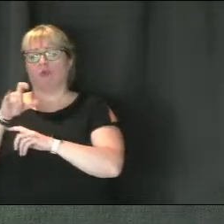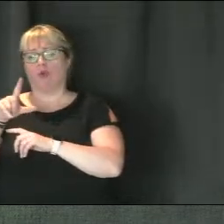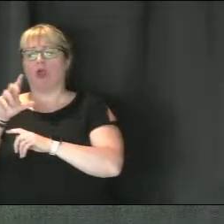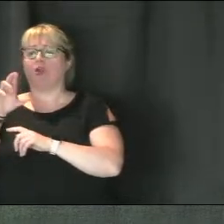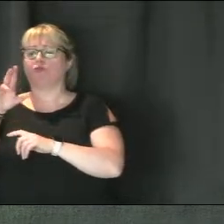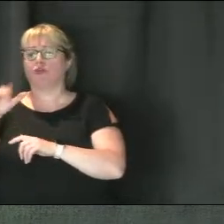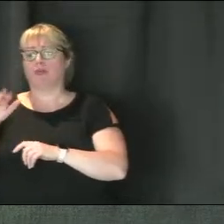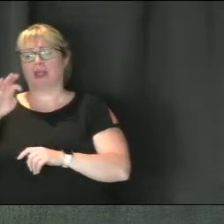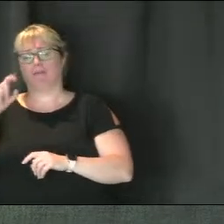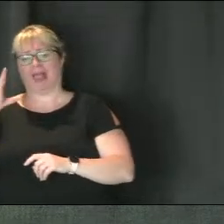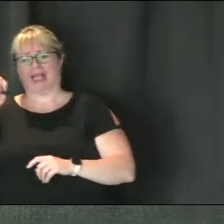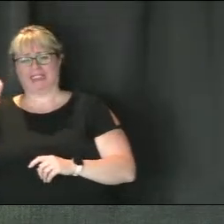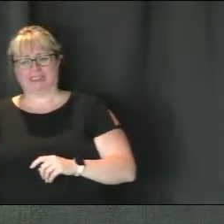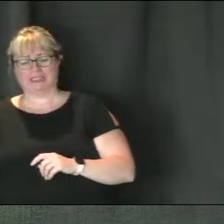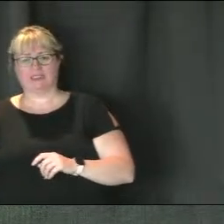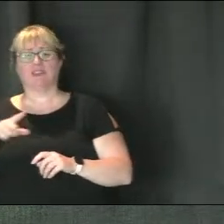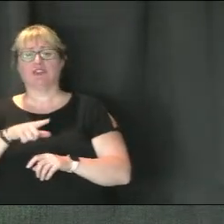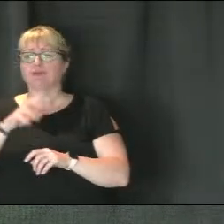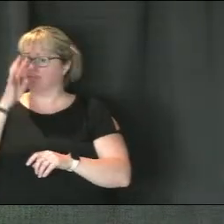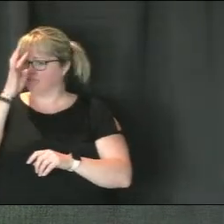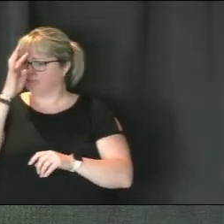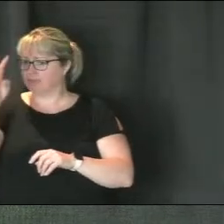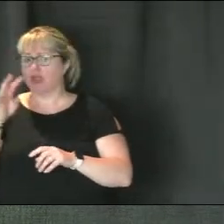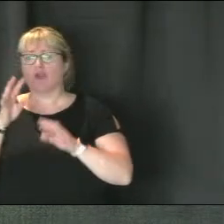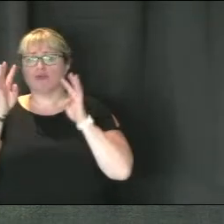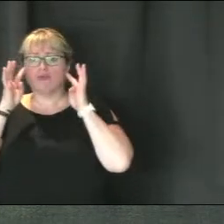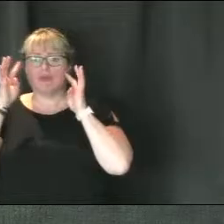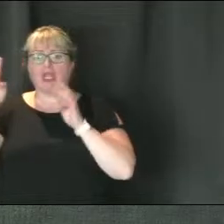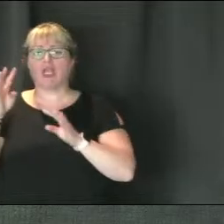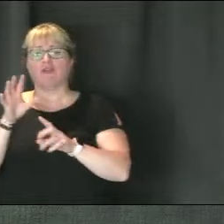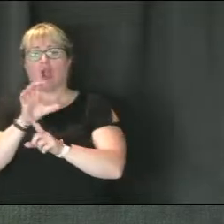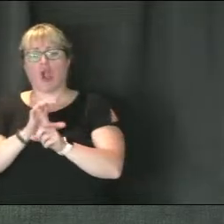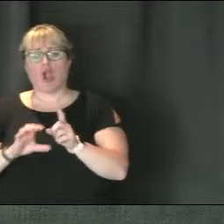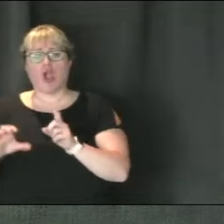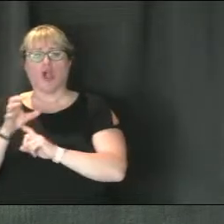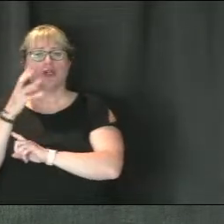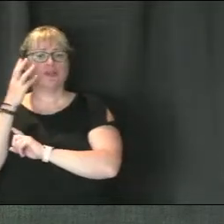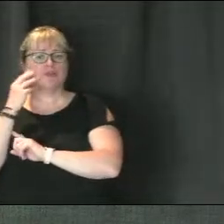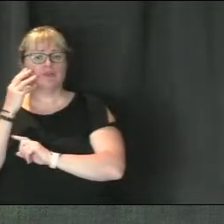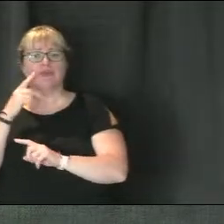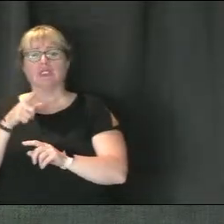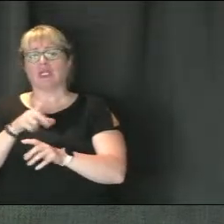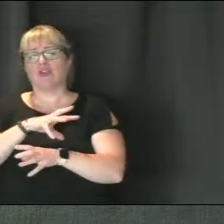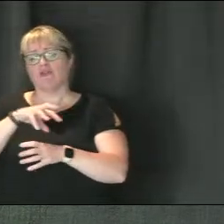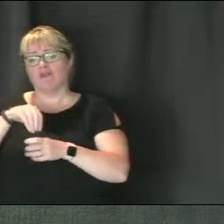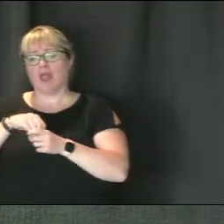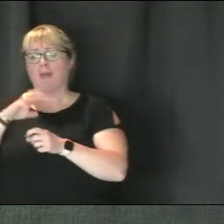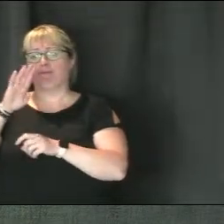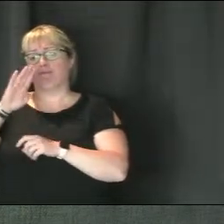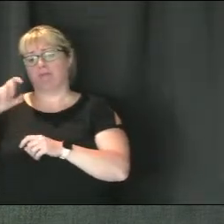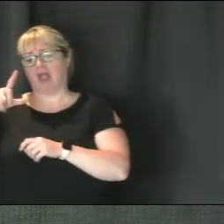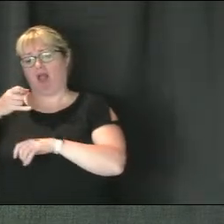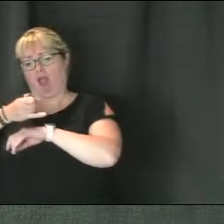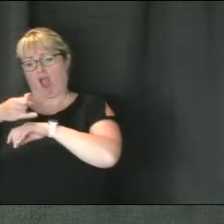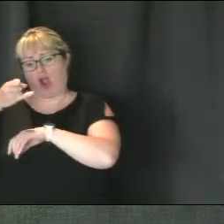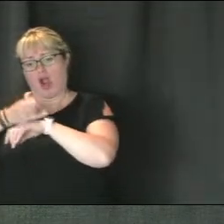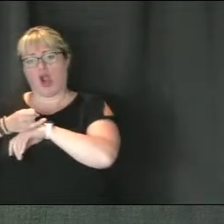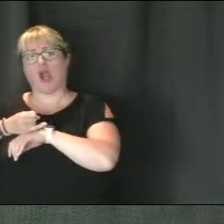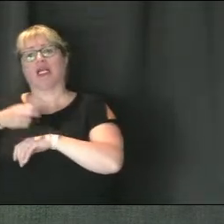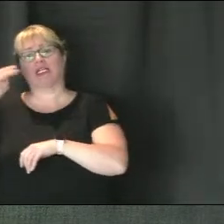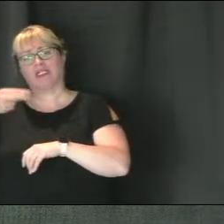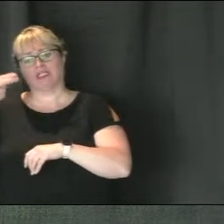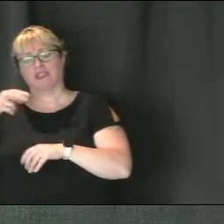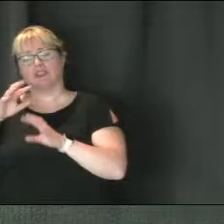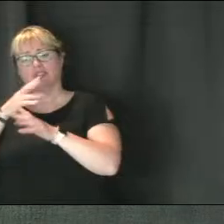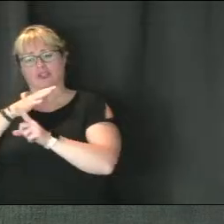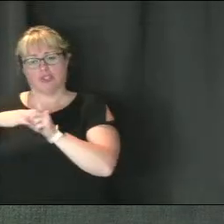Bells, president and founder of Creative Cultural Experiences, and president of the Bell Island Heritage Society and the Museum Association